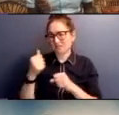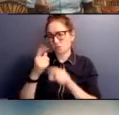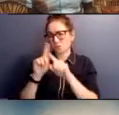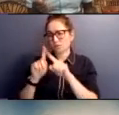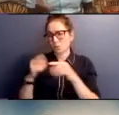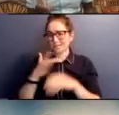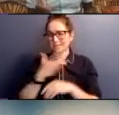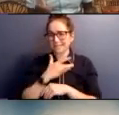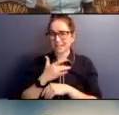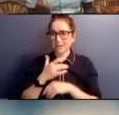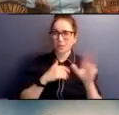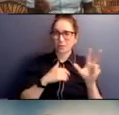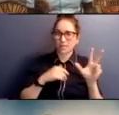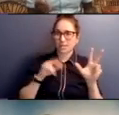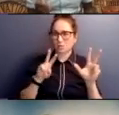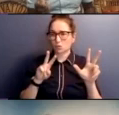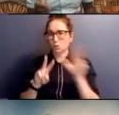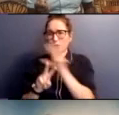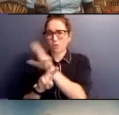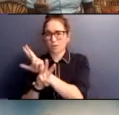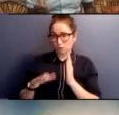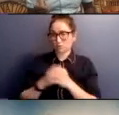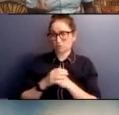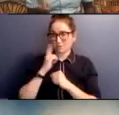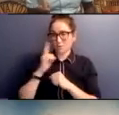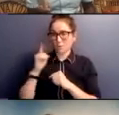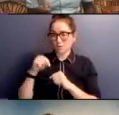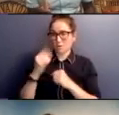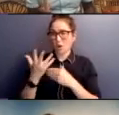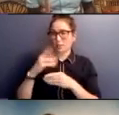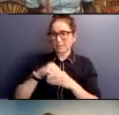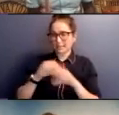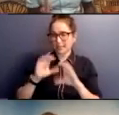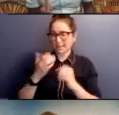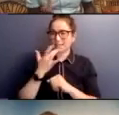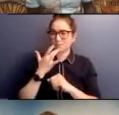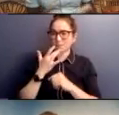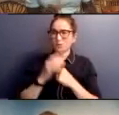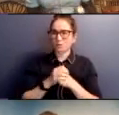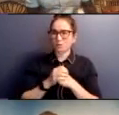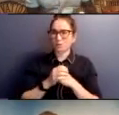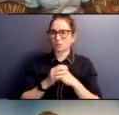normally 3-2-3. But for my kids, I found that they enjoyed it better when I had them do